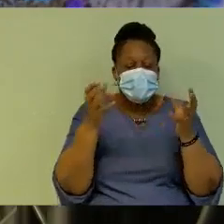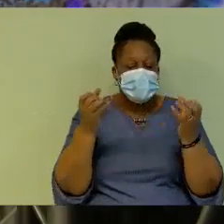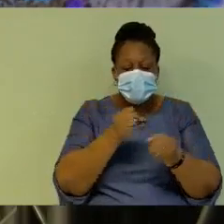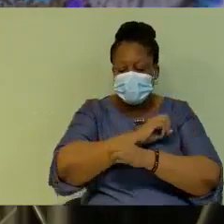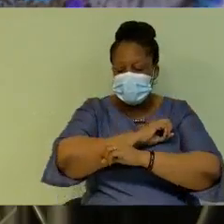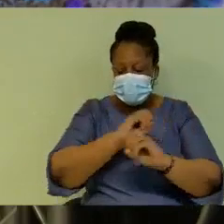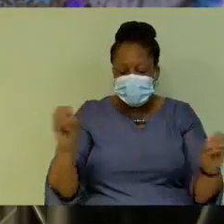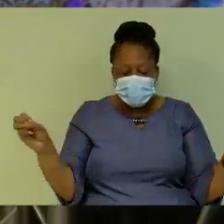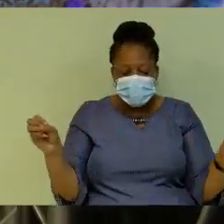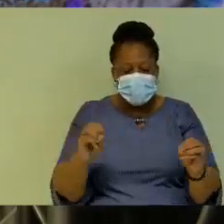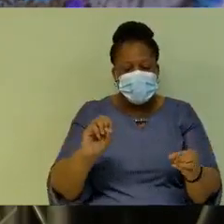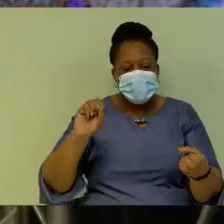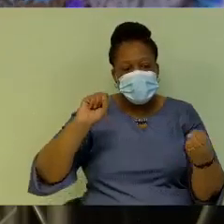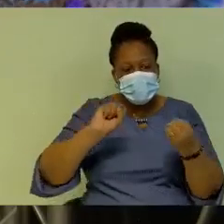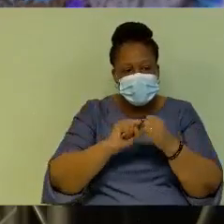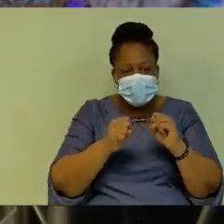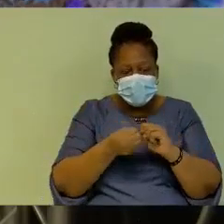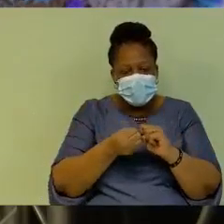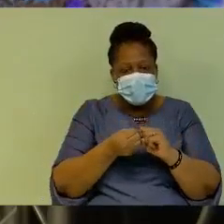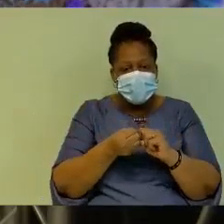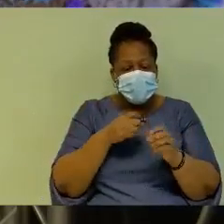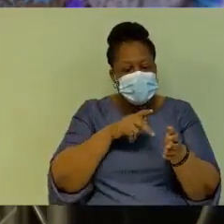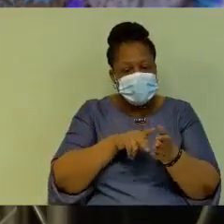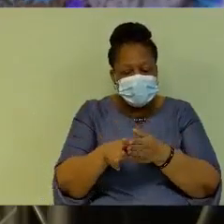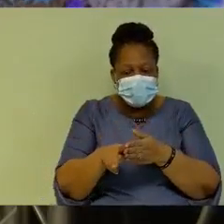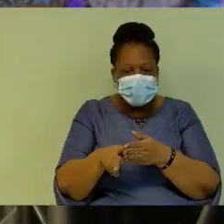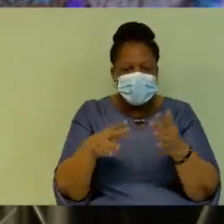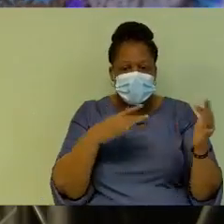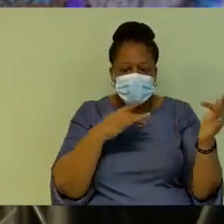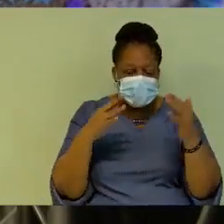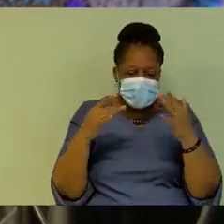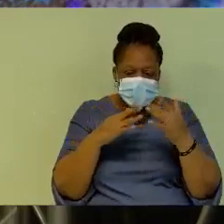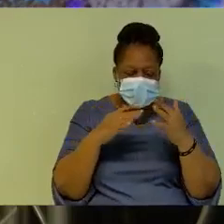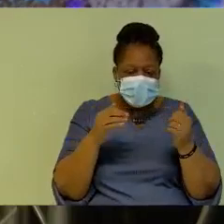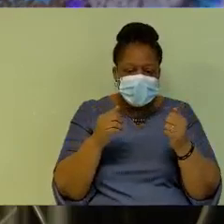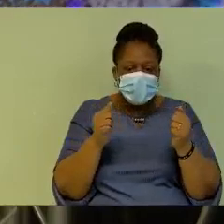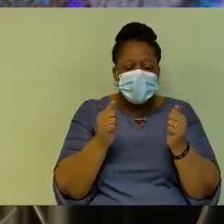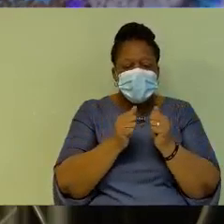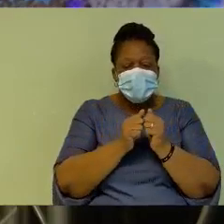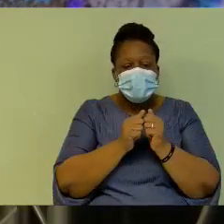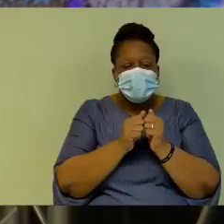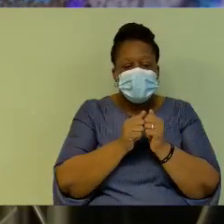of abuse that is in the Federation.